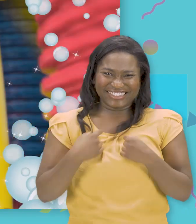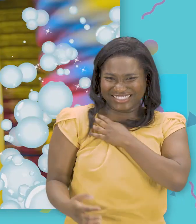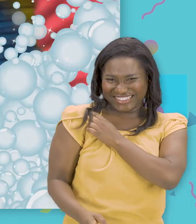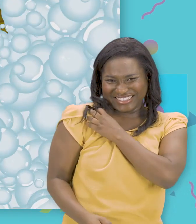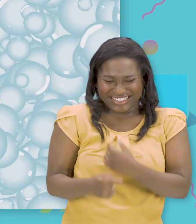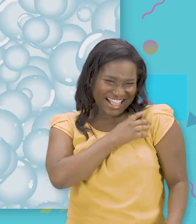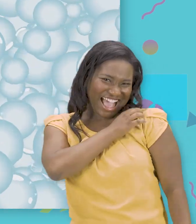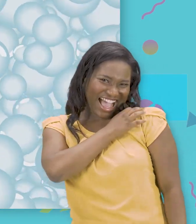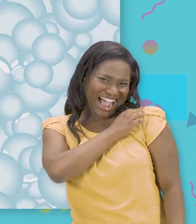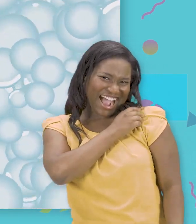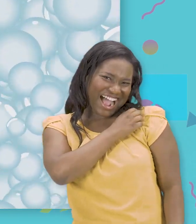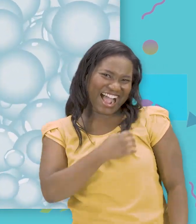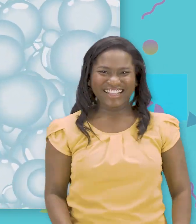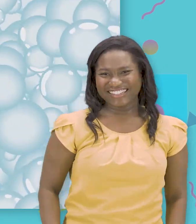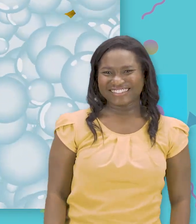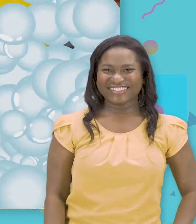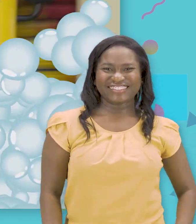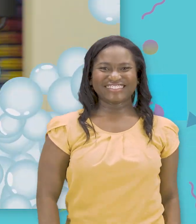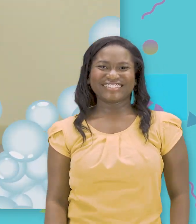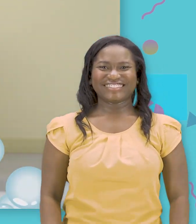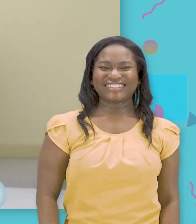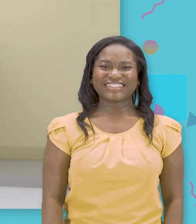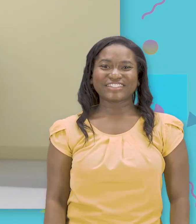It tickled. That's not so bad, is it?